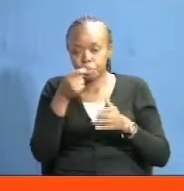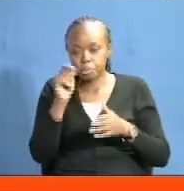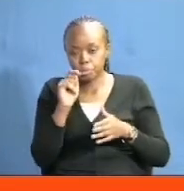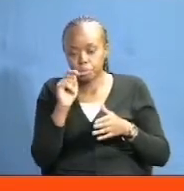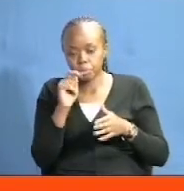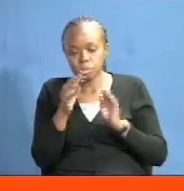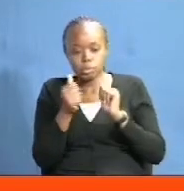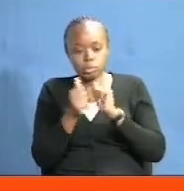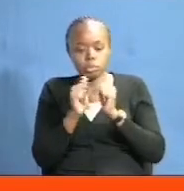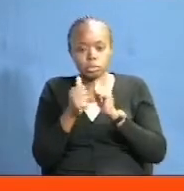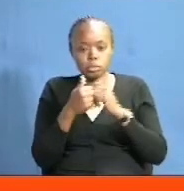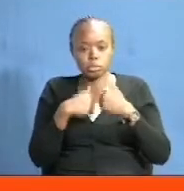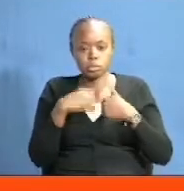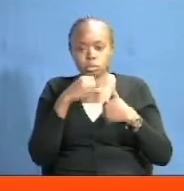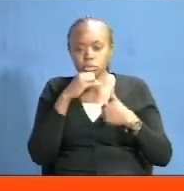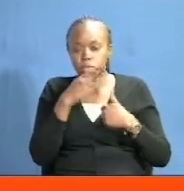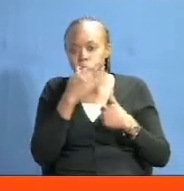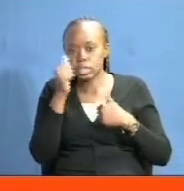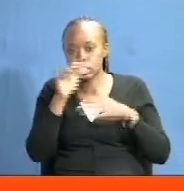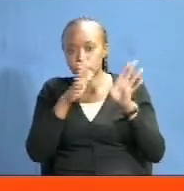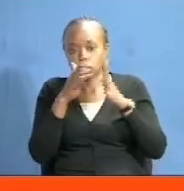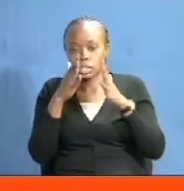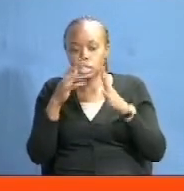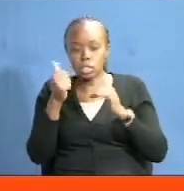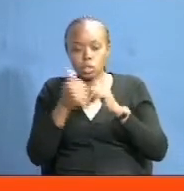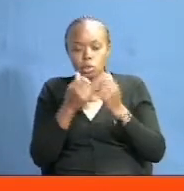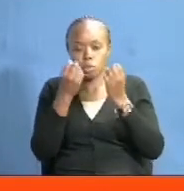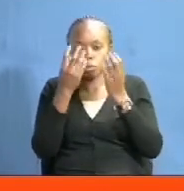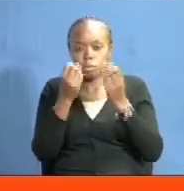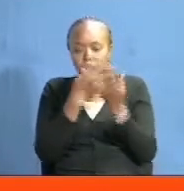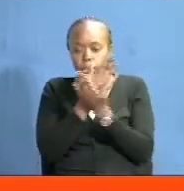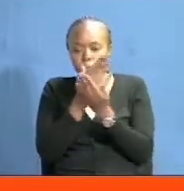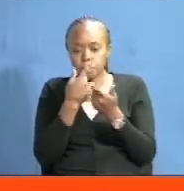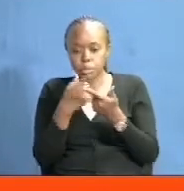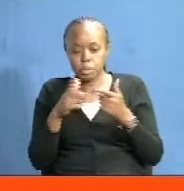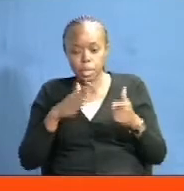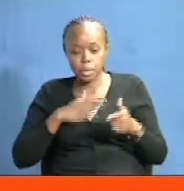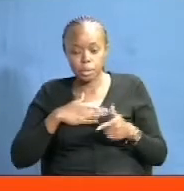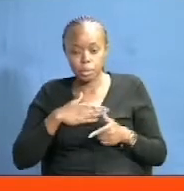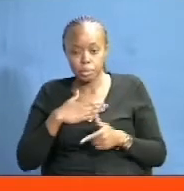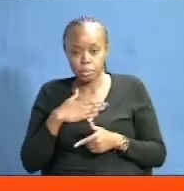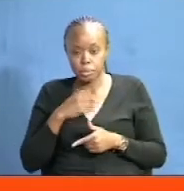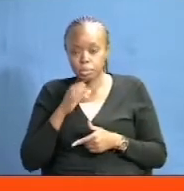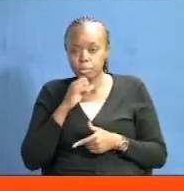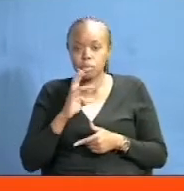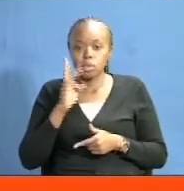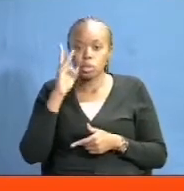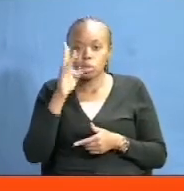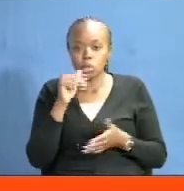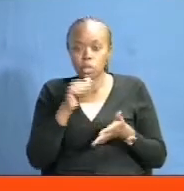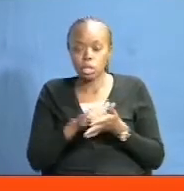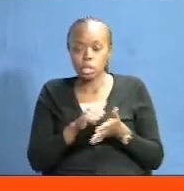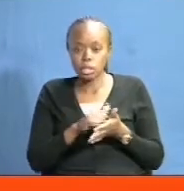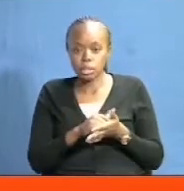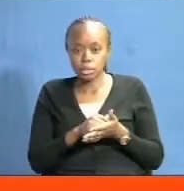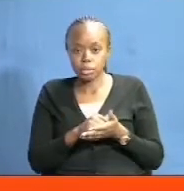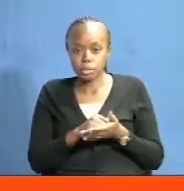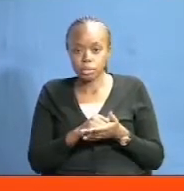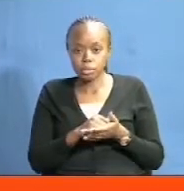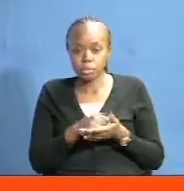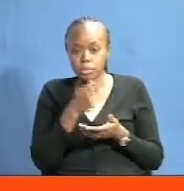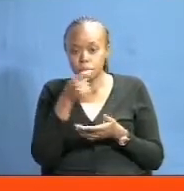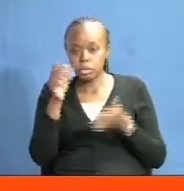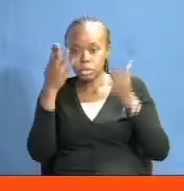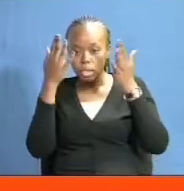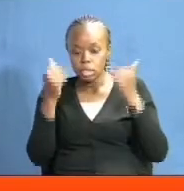by which we can rate its success depends on so many things, but personally, my view was that the